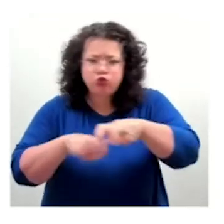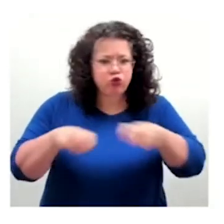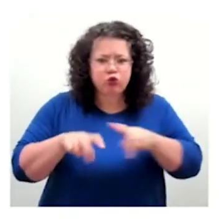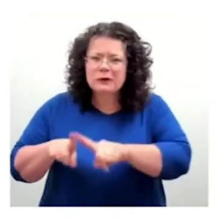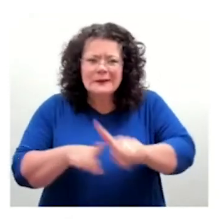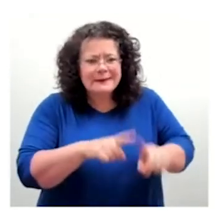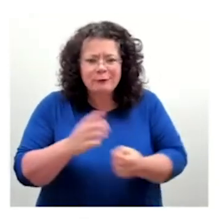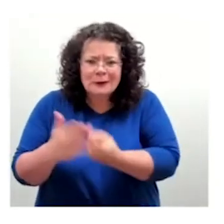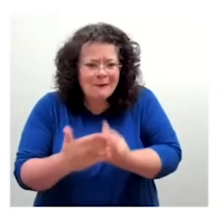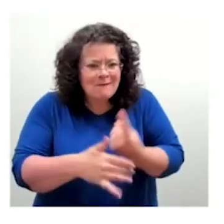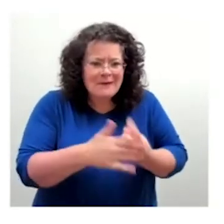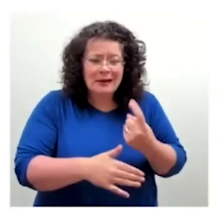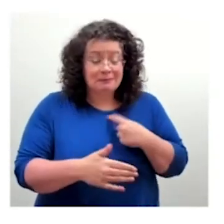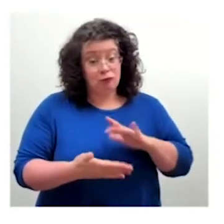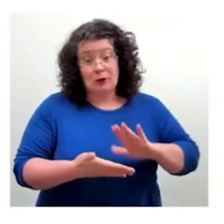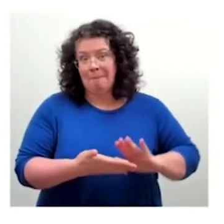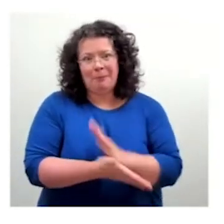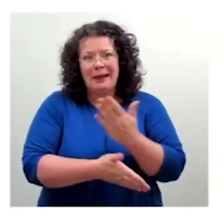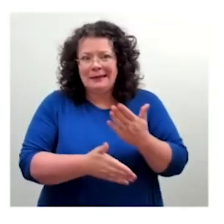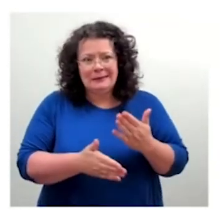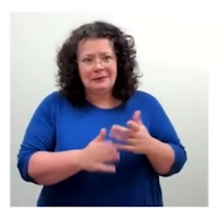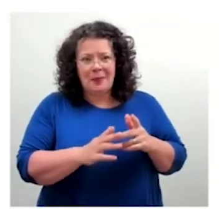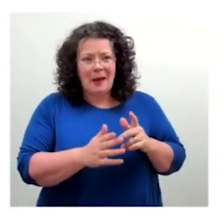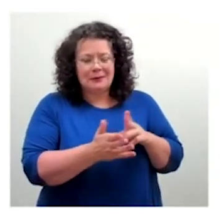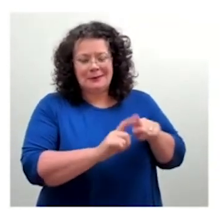And the audience in the conference